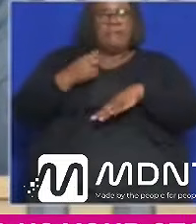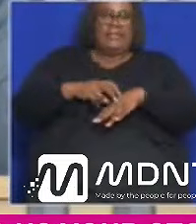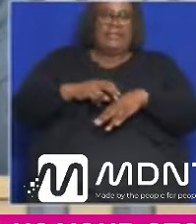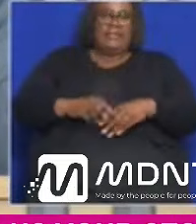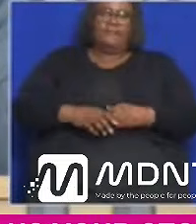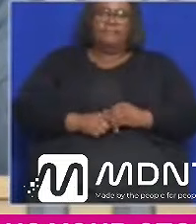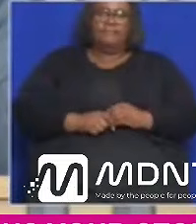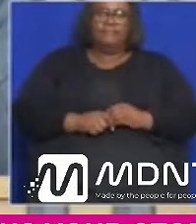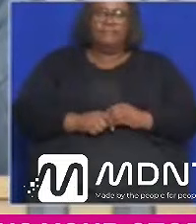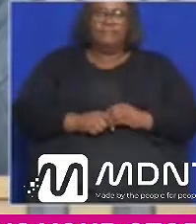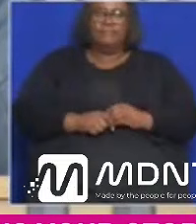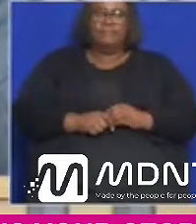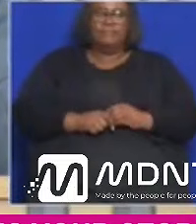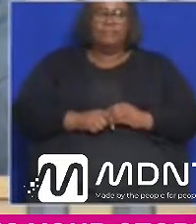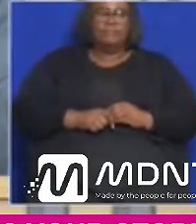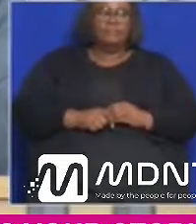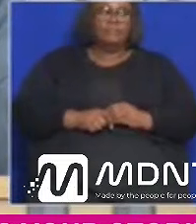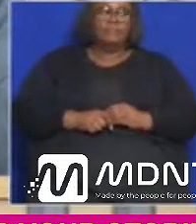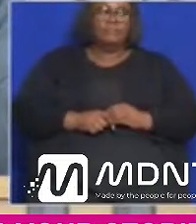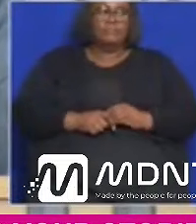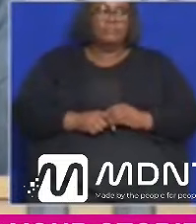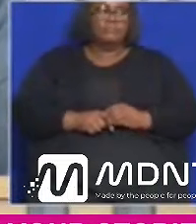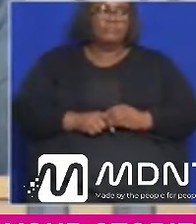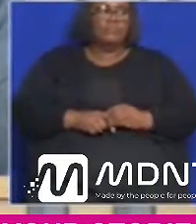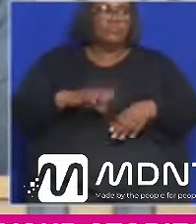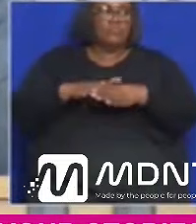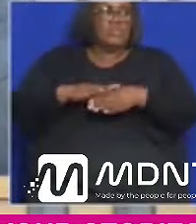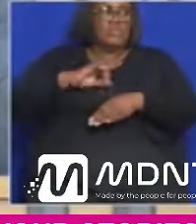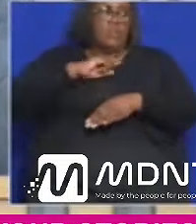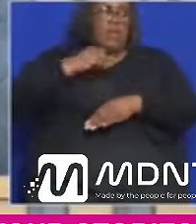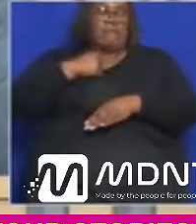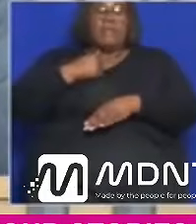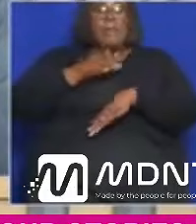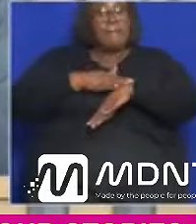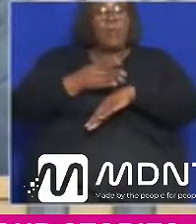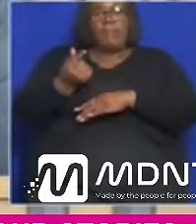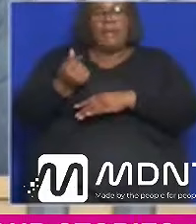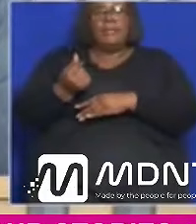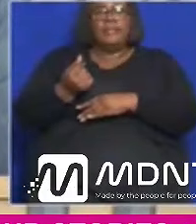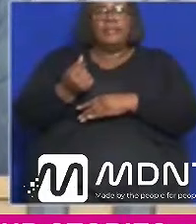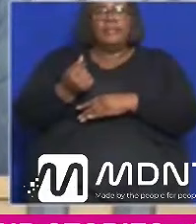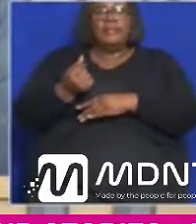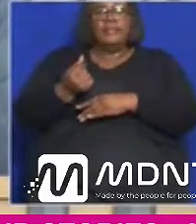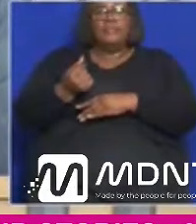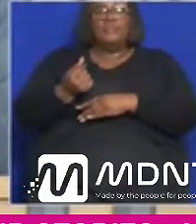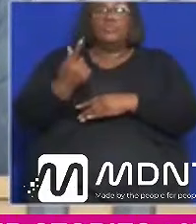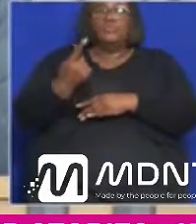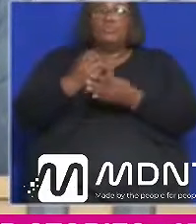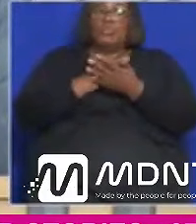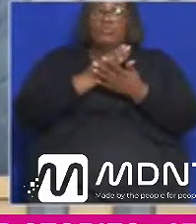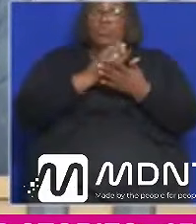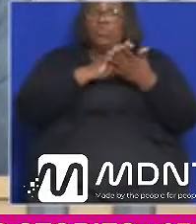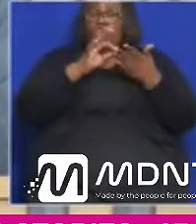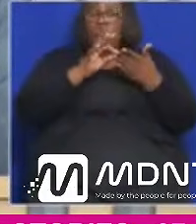Say that again, please. The reason why I needed more money to fund the contract. That you needed more